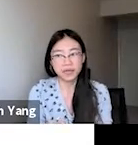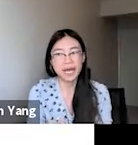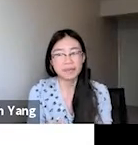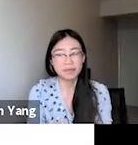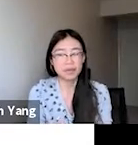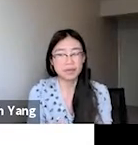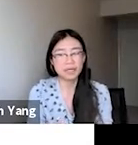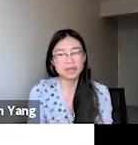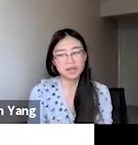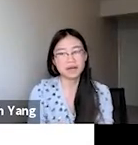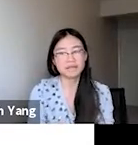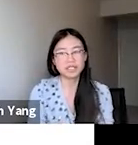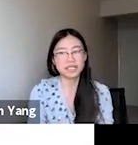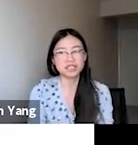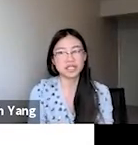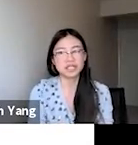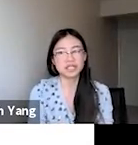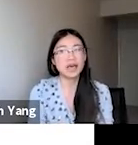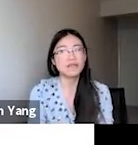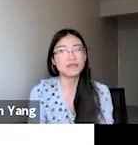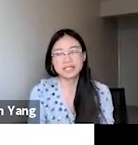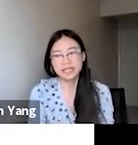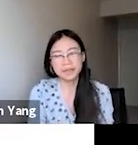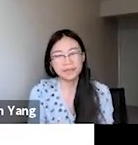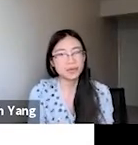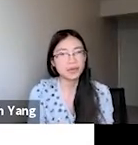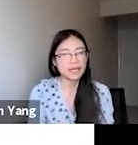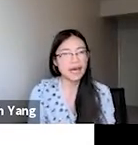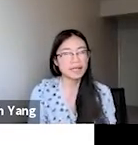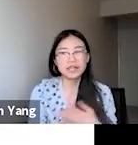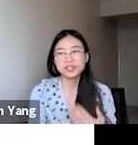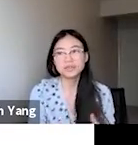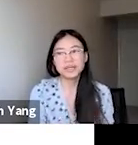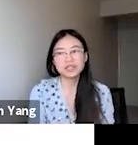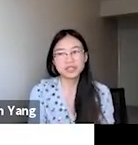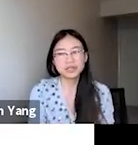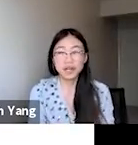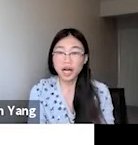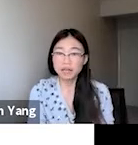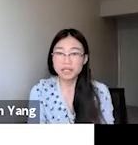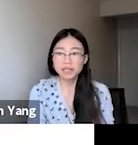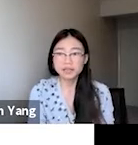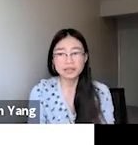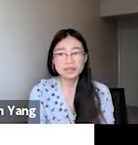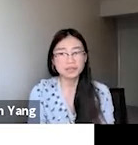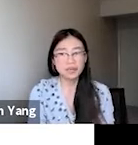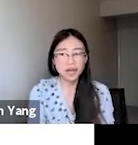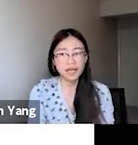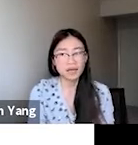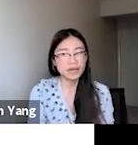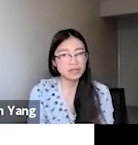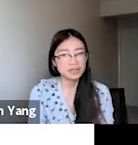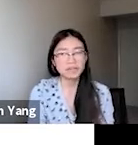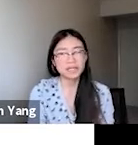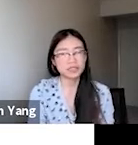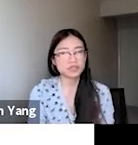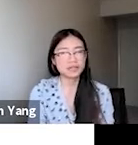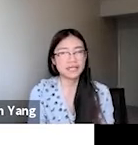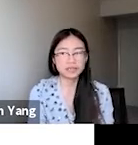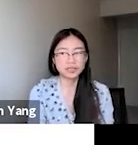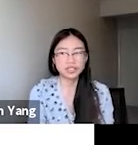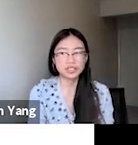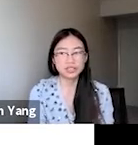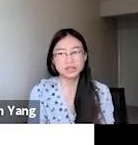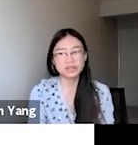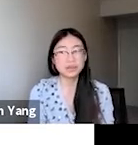related vocabulary in the conversations. For example, that she mentioned the color, this is brown, and she mentioned